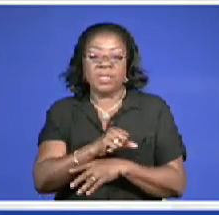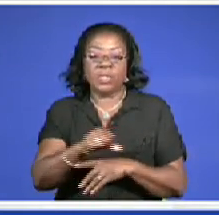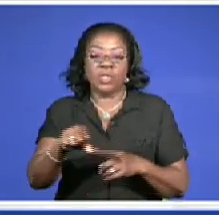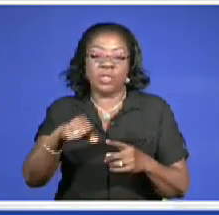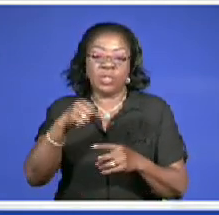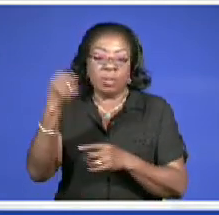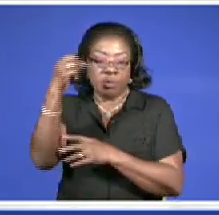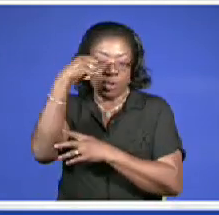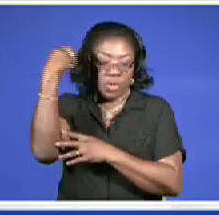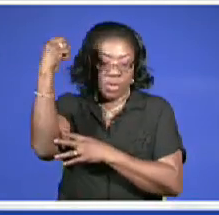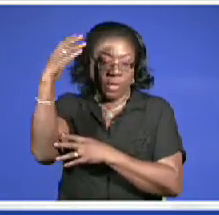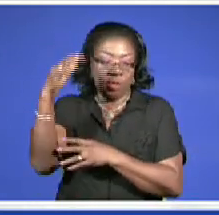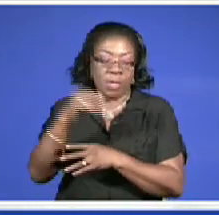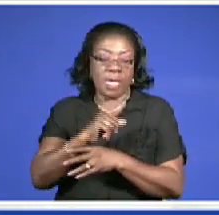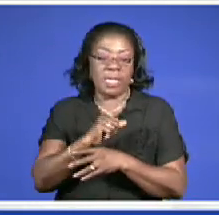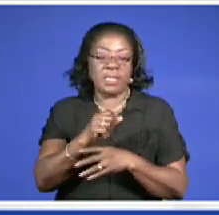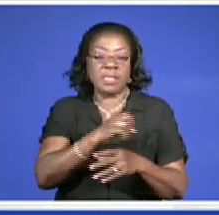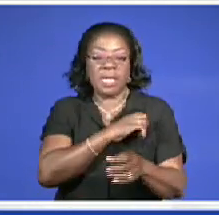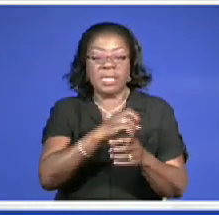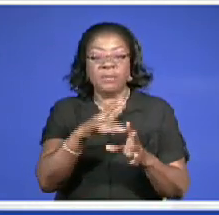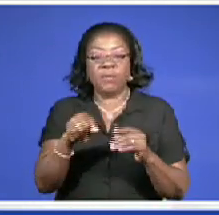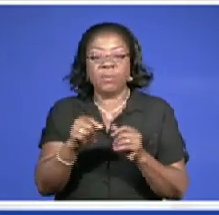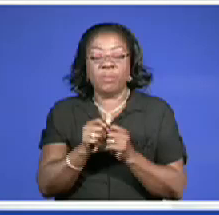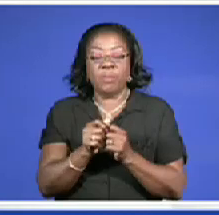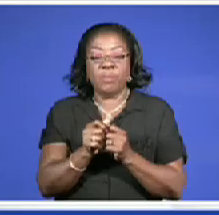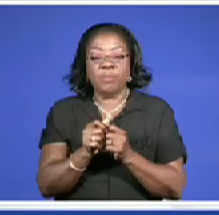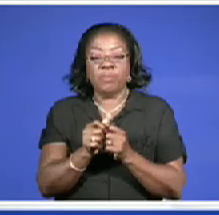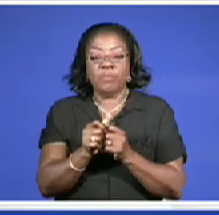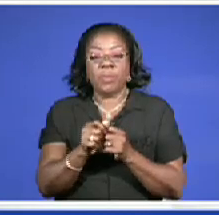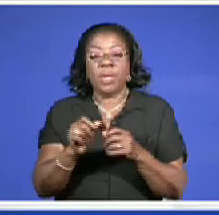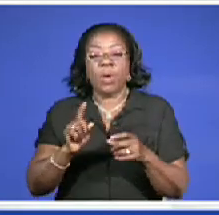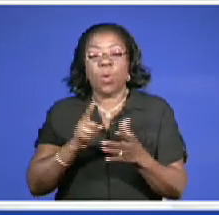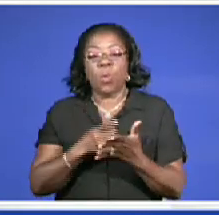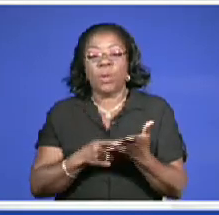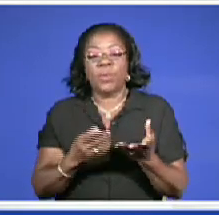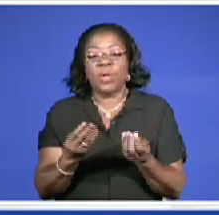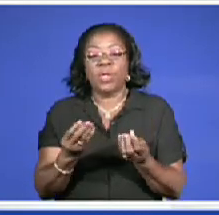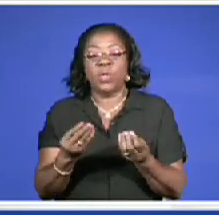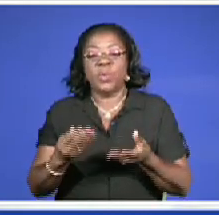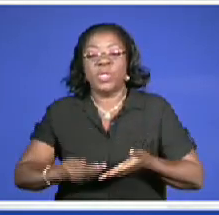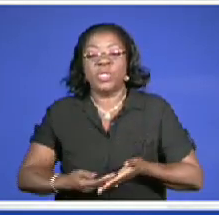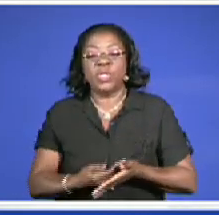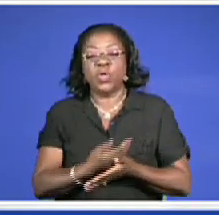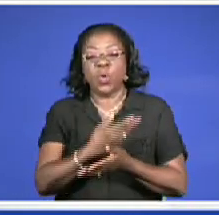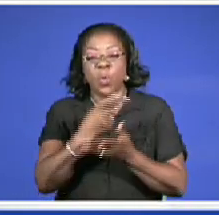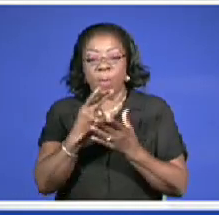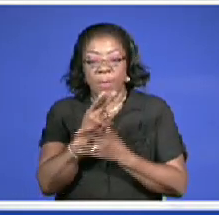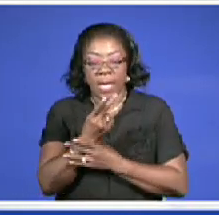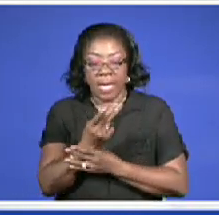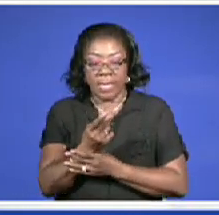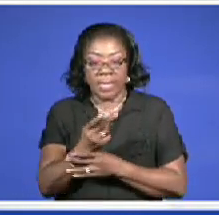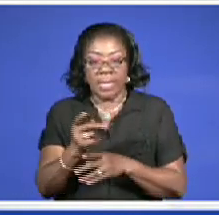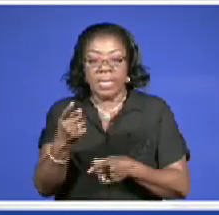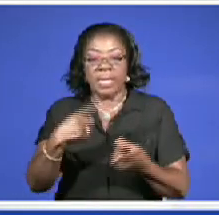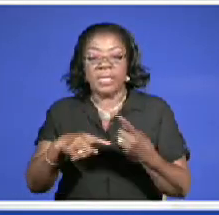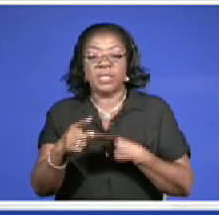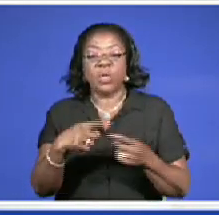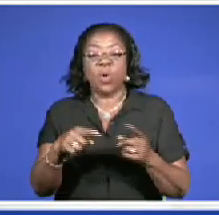was a bit of a challenge. But what we're going to do with this new plant, we're actually